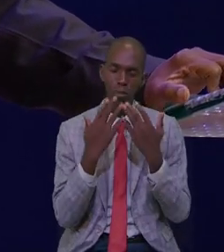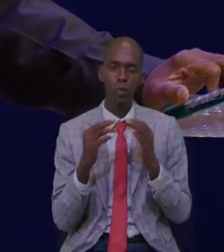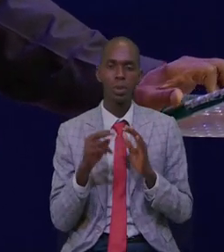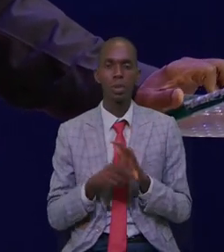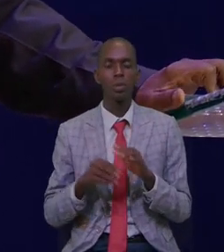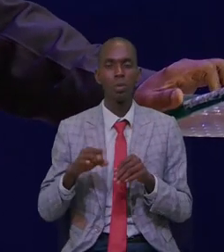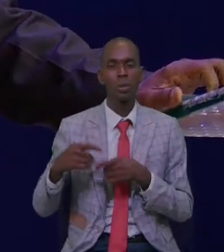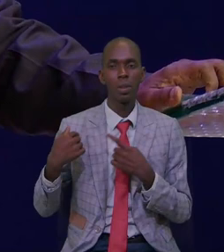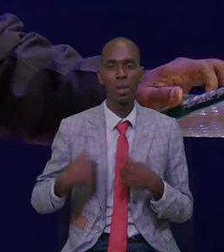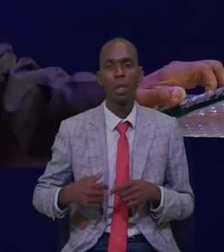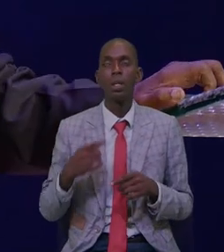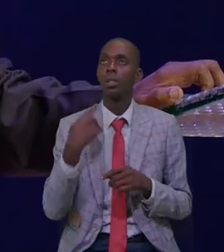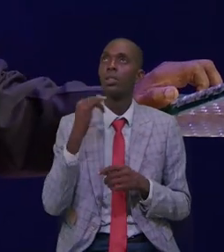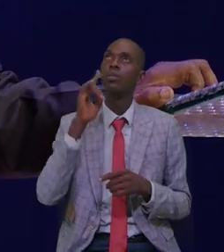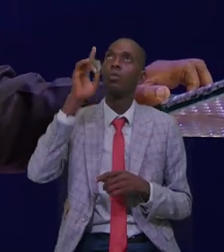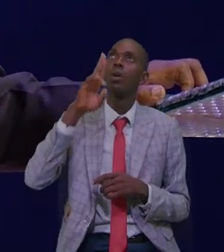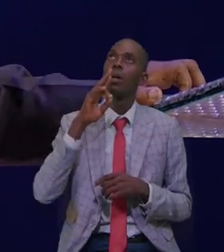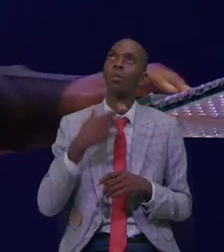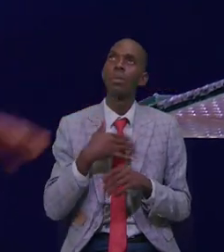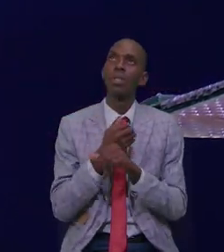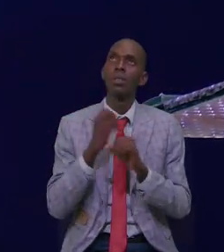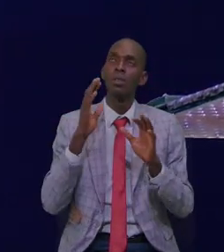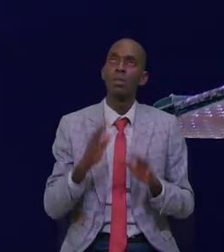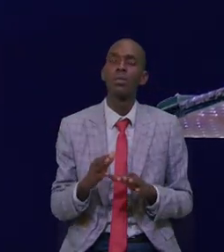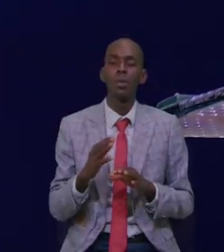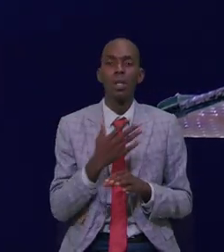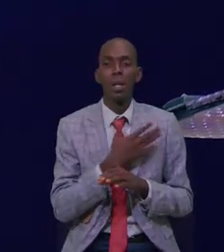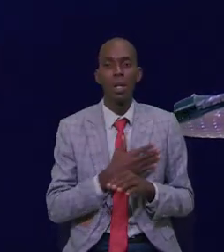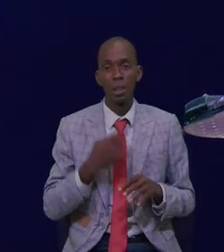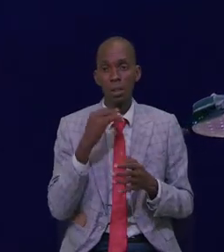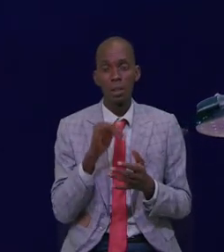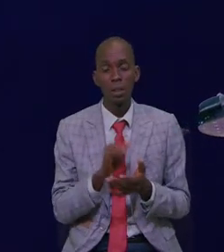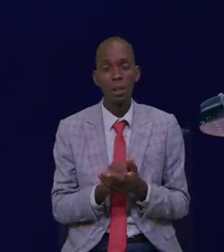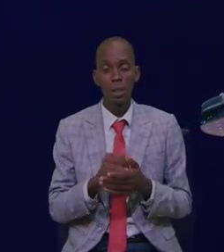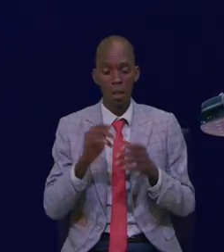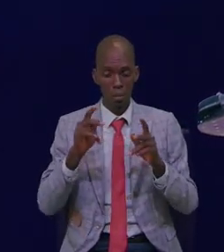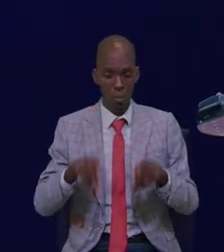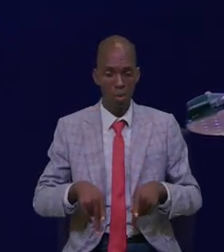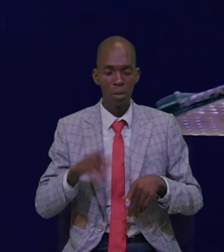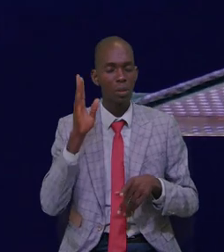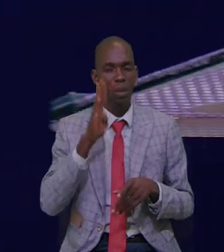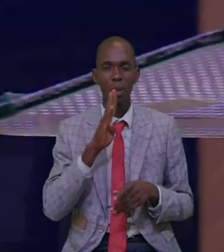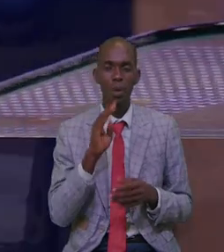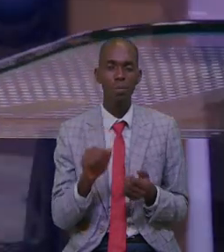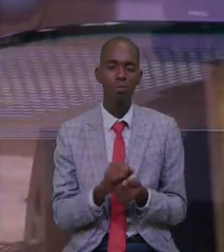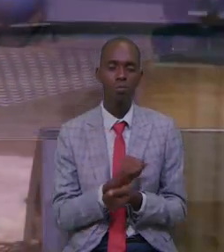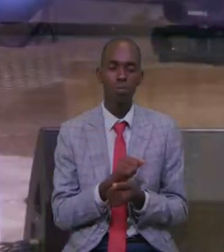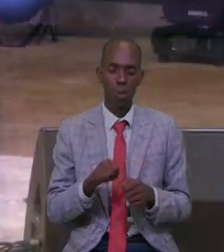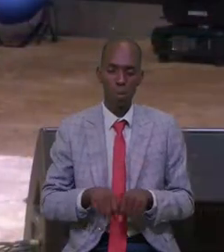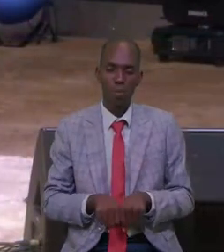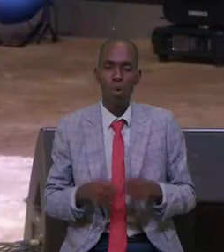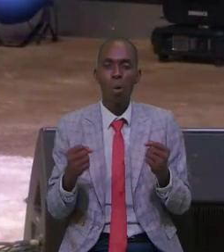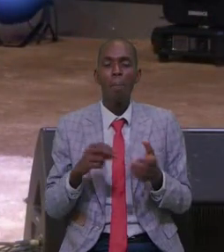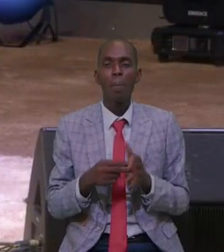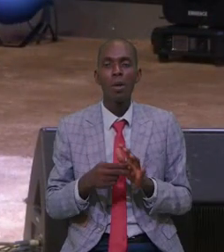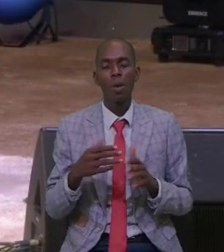Savior of mankind, and my Savior, he said, it shall be broken. That is, you have broken